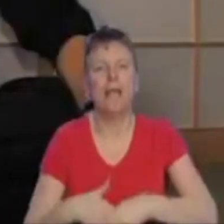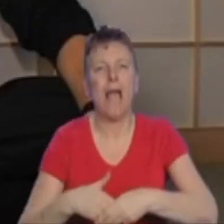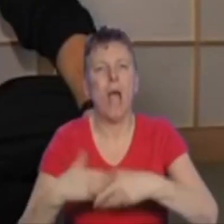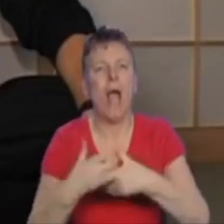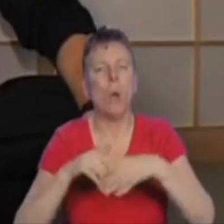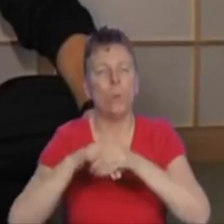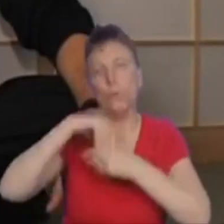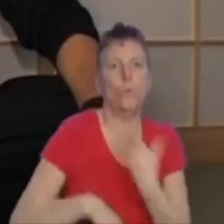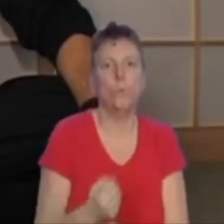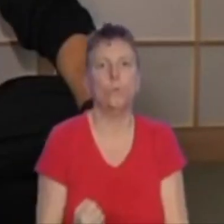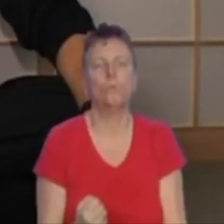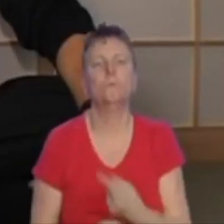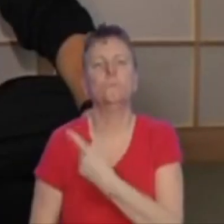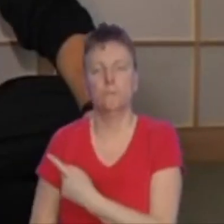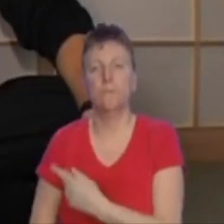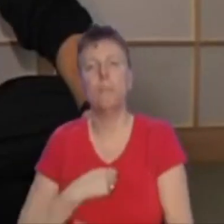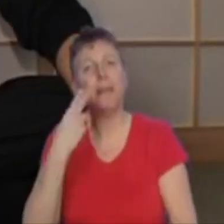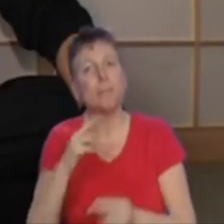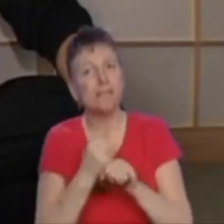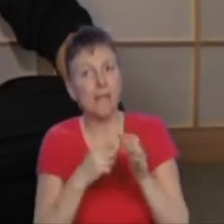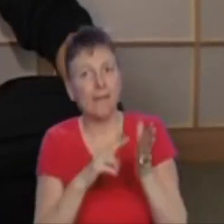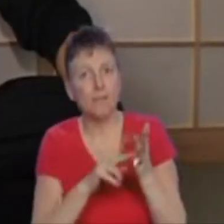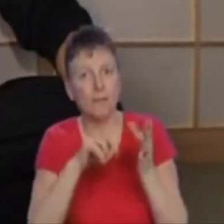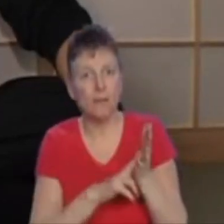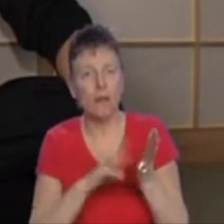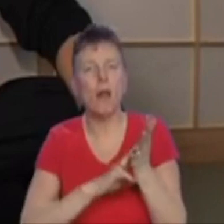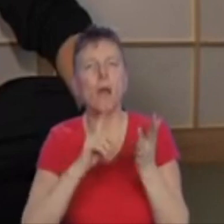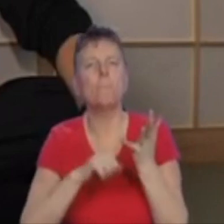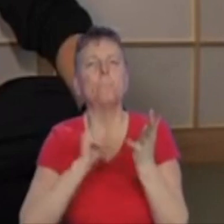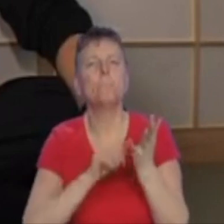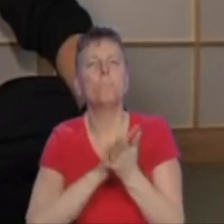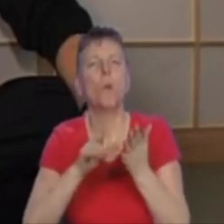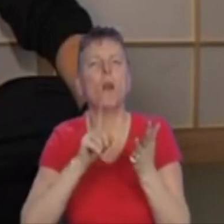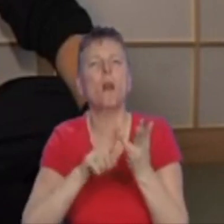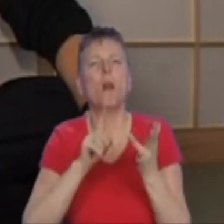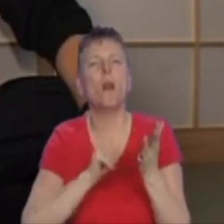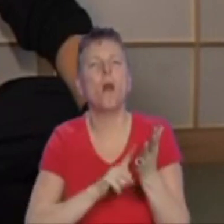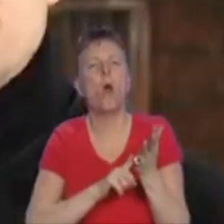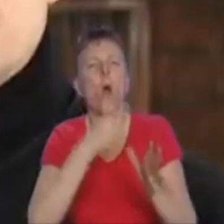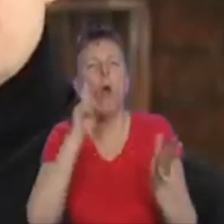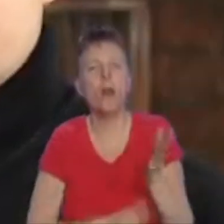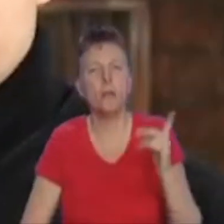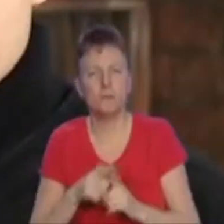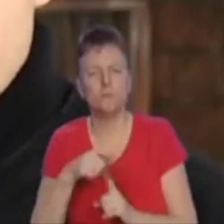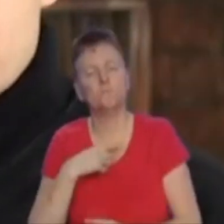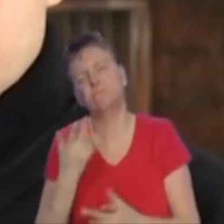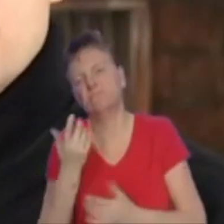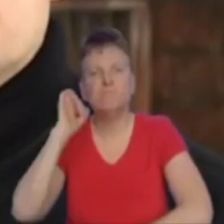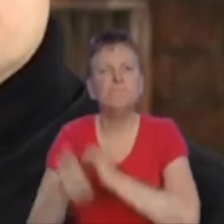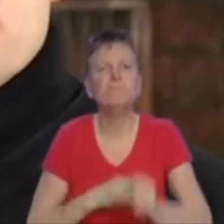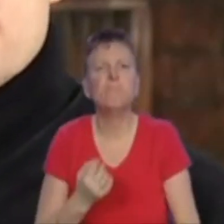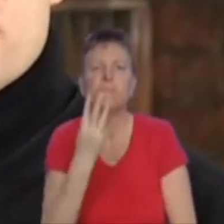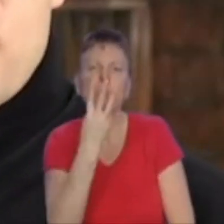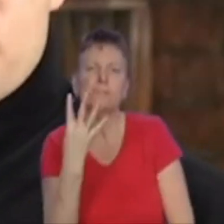My name is Gavin Mulholland. I've been involved in the martial arts for 34 years. I hold black belts in 4 different combat systems. This technique we're going to look at